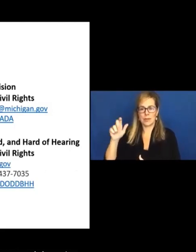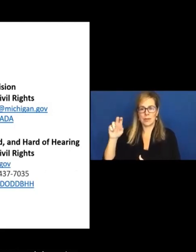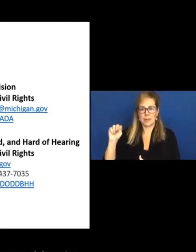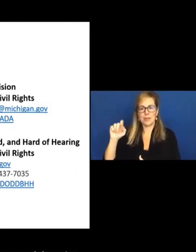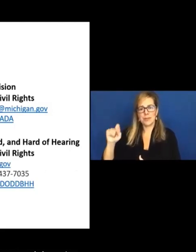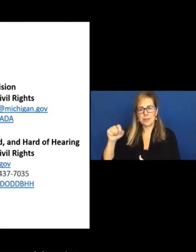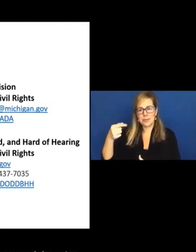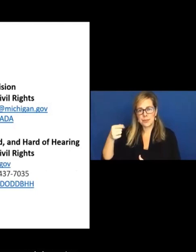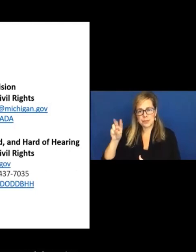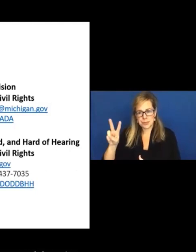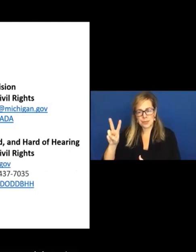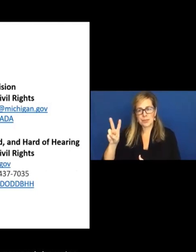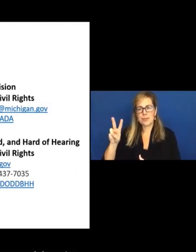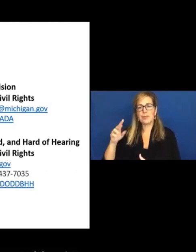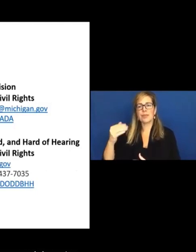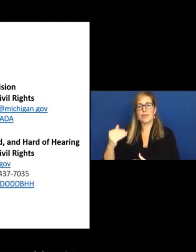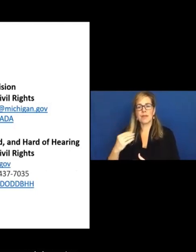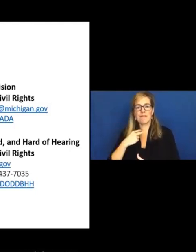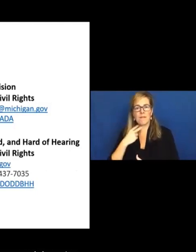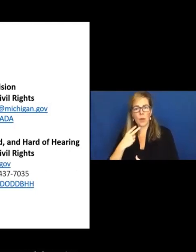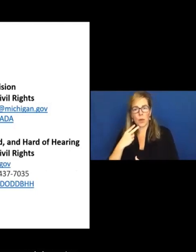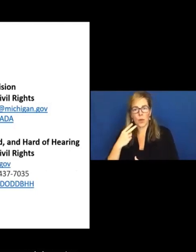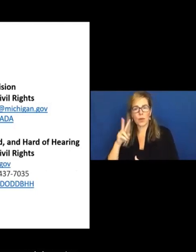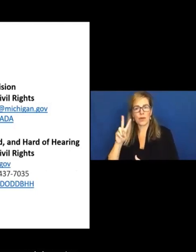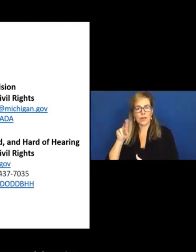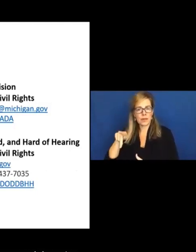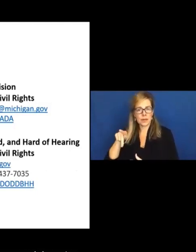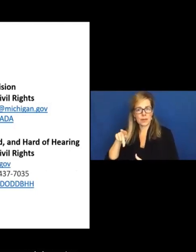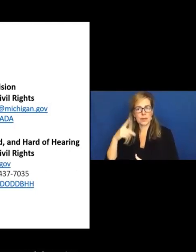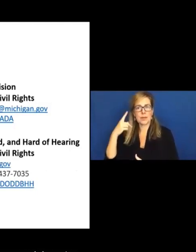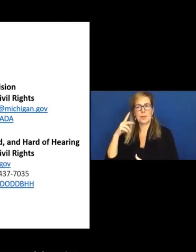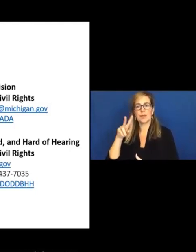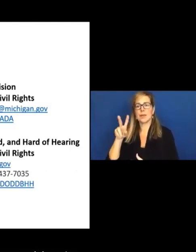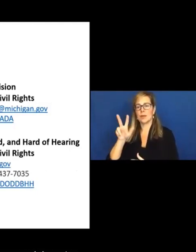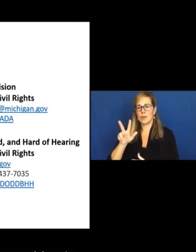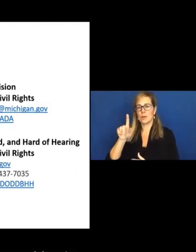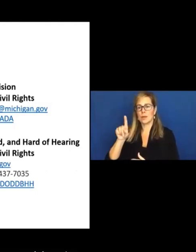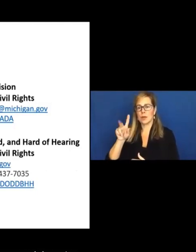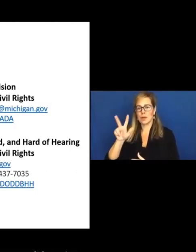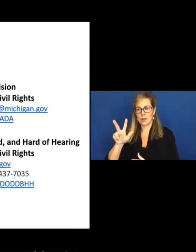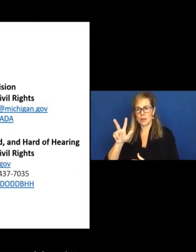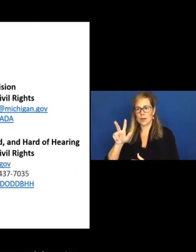doddbhh@michigan.gov. And the voice or video phone is